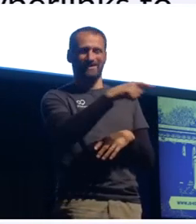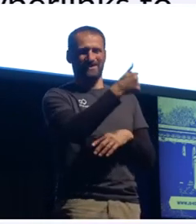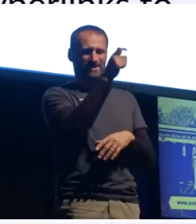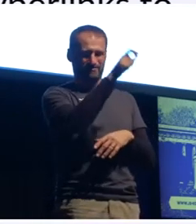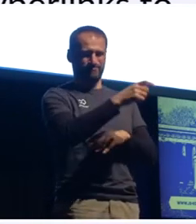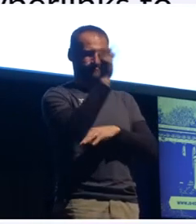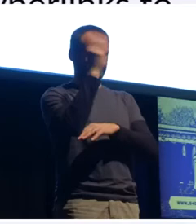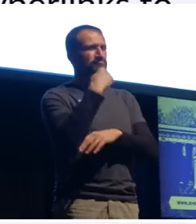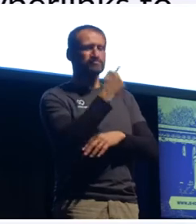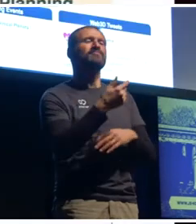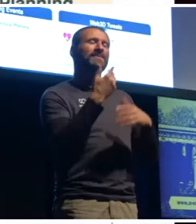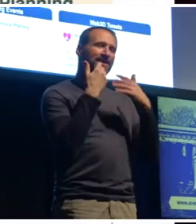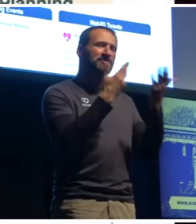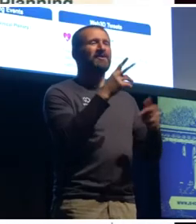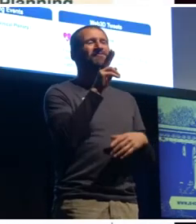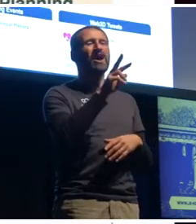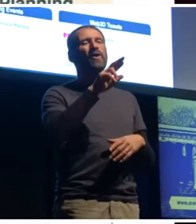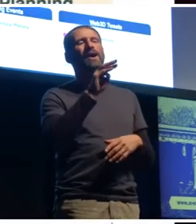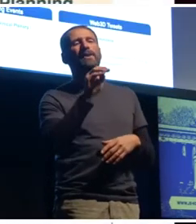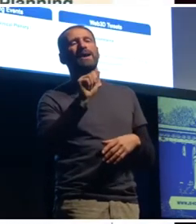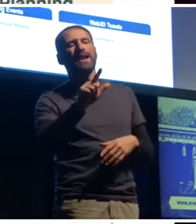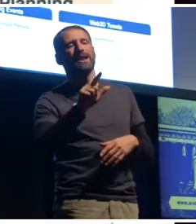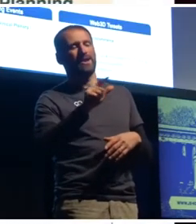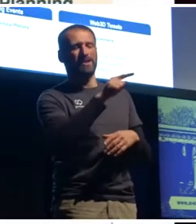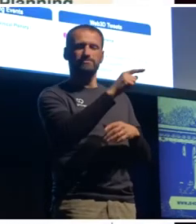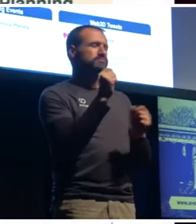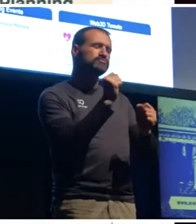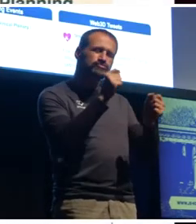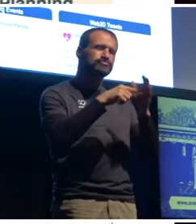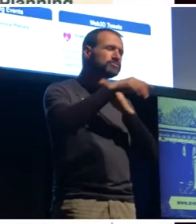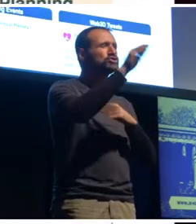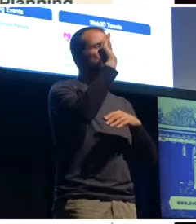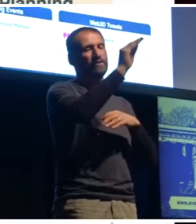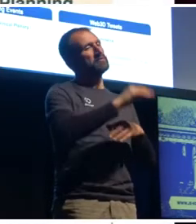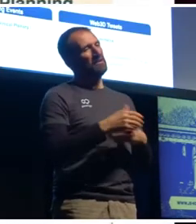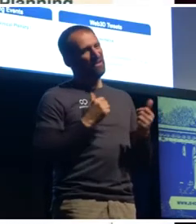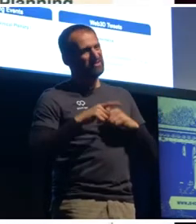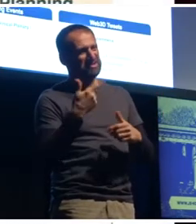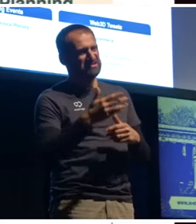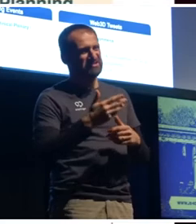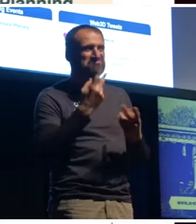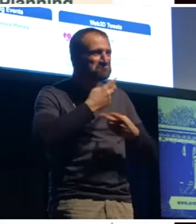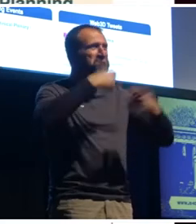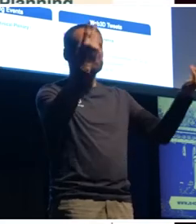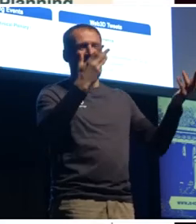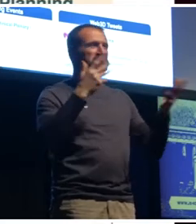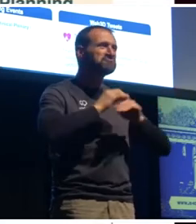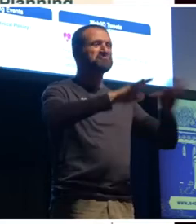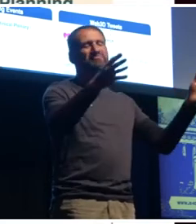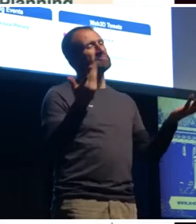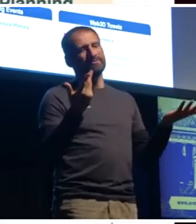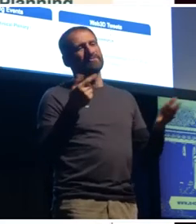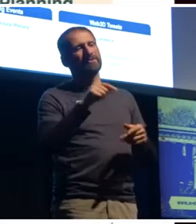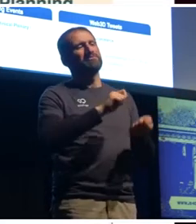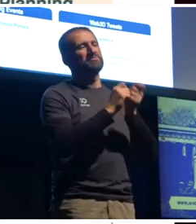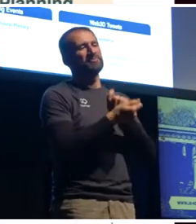or VRML. Well, it wasn't very popular, and it ended up turning into this tag-based syntax called Web3D and taken